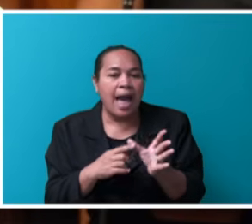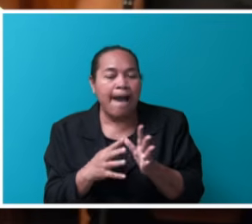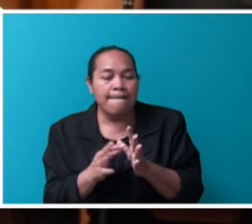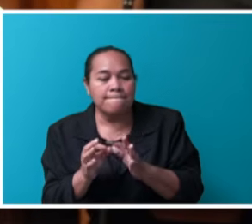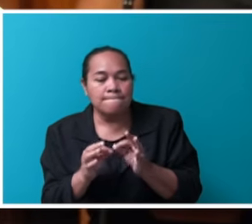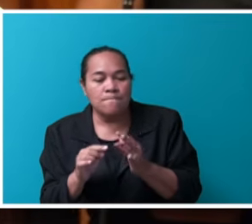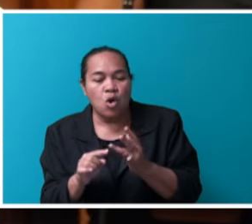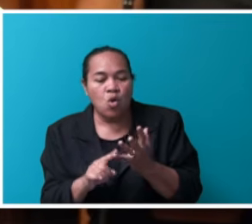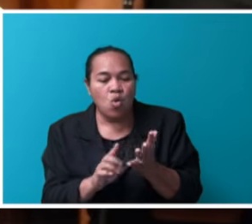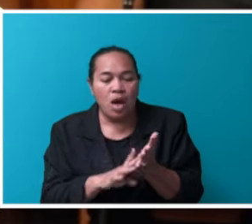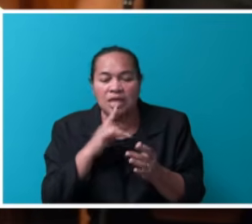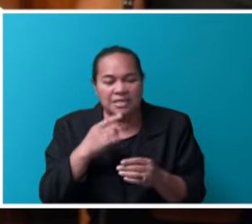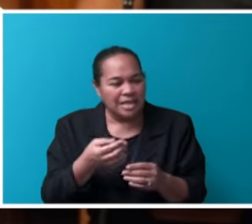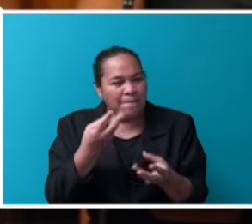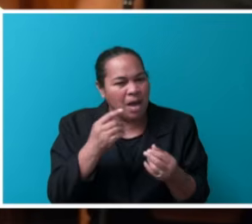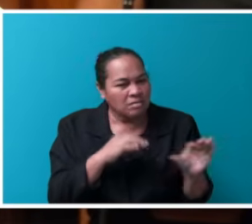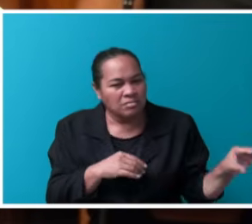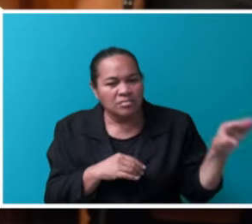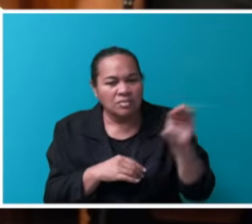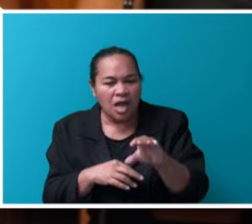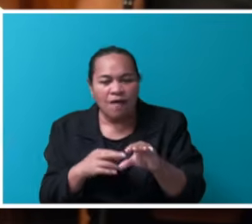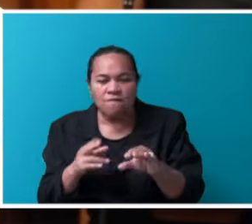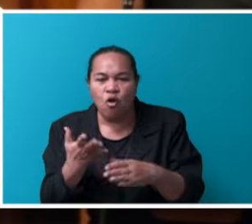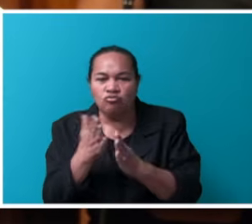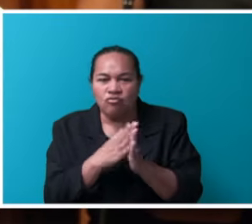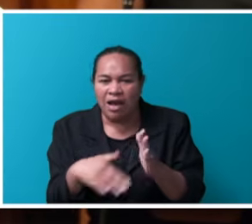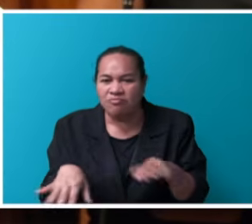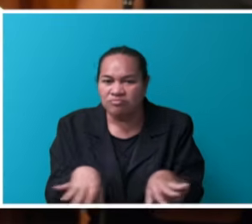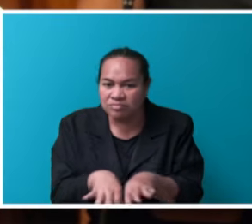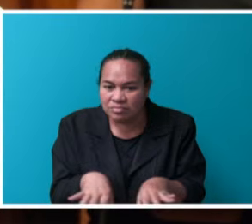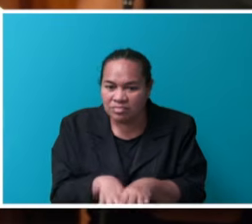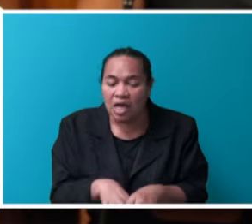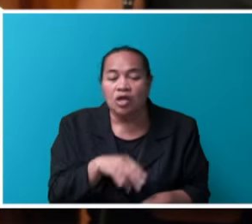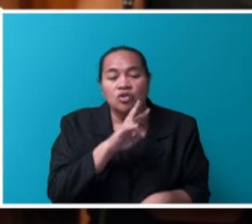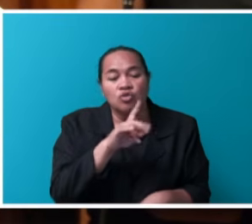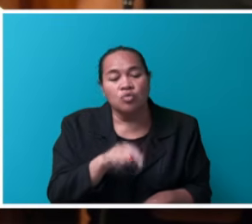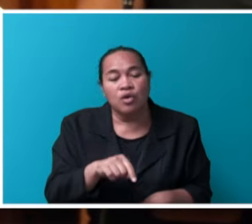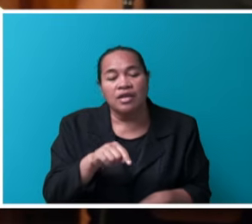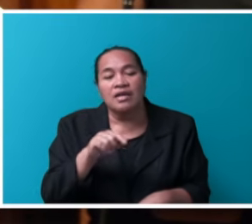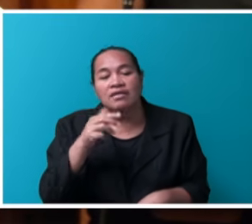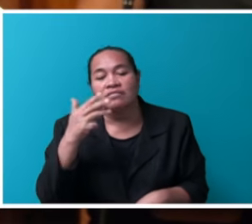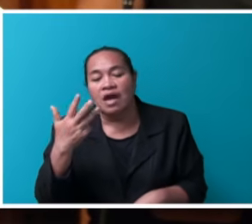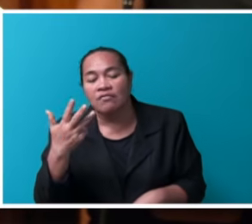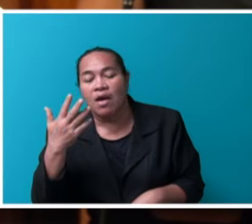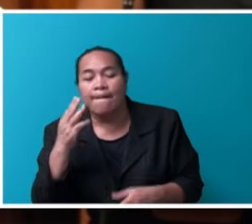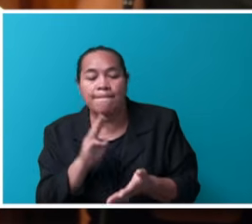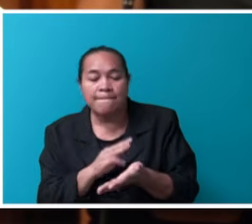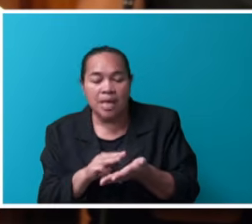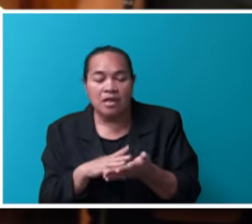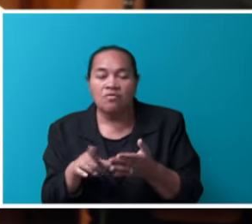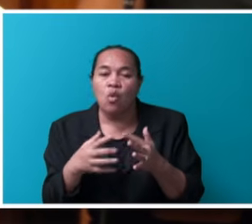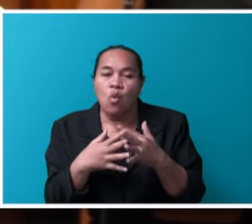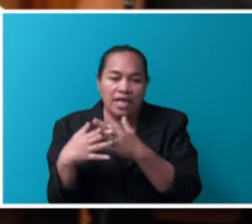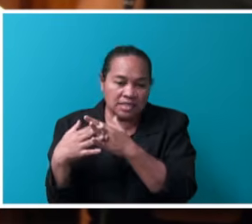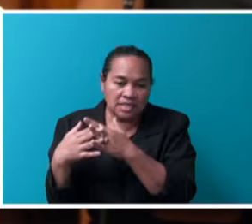3.2 million for waste collection subsidy for our municipal councils, and 2.5 million for the Western Division dump site remediation in